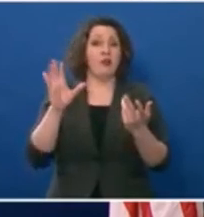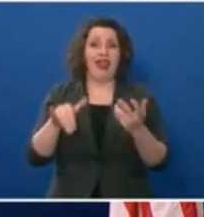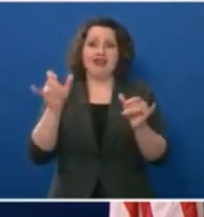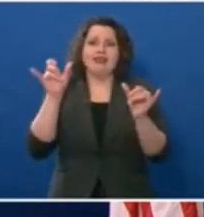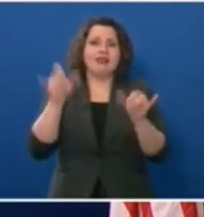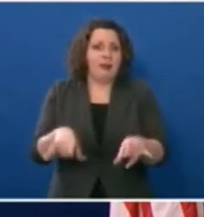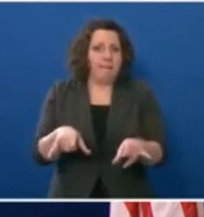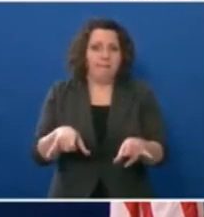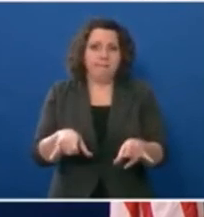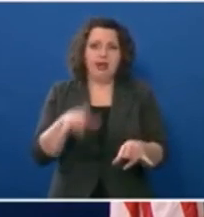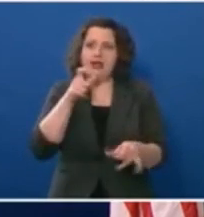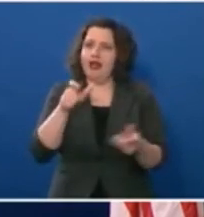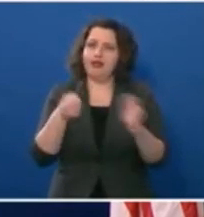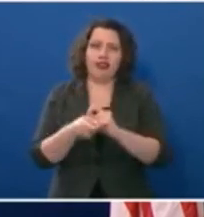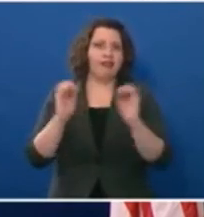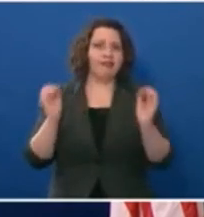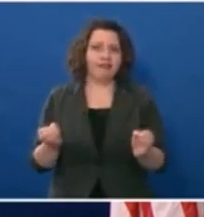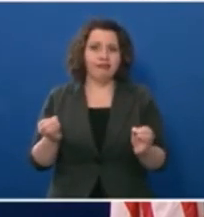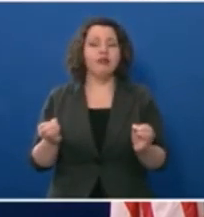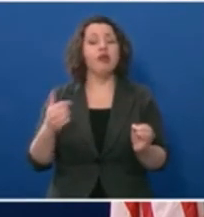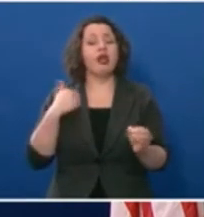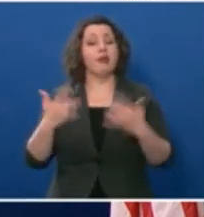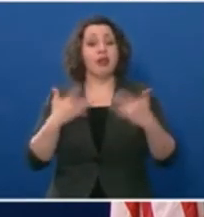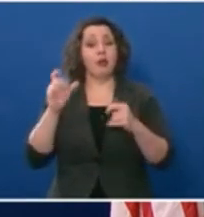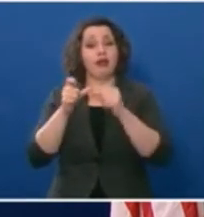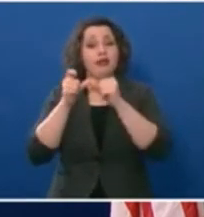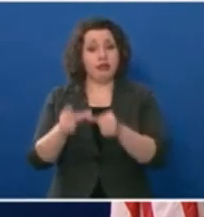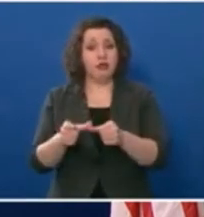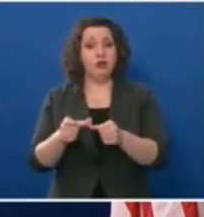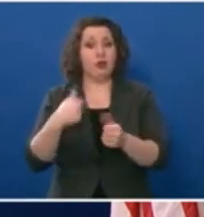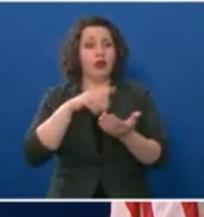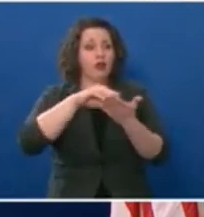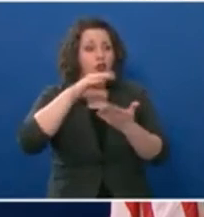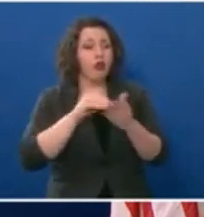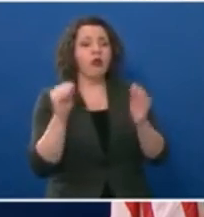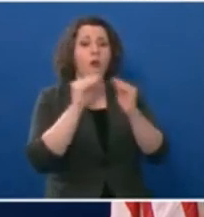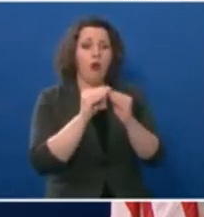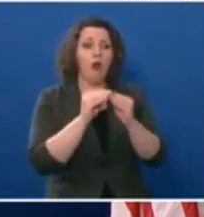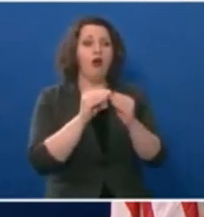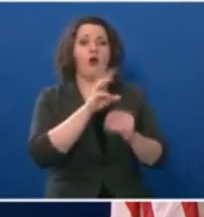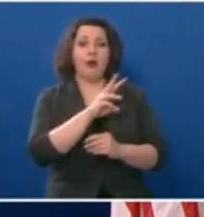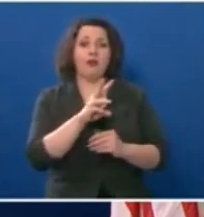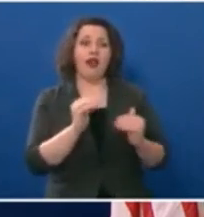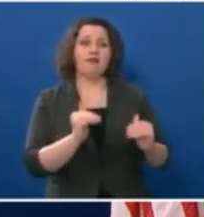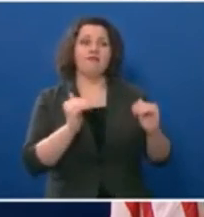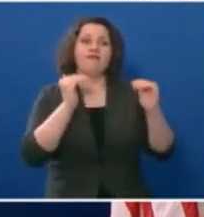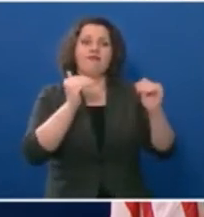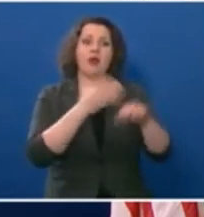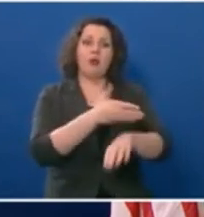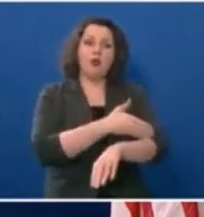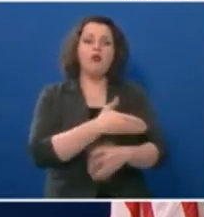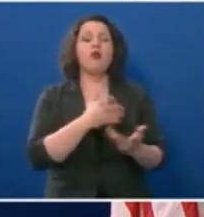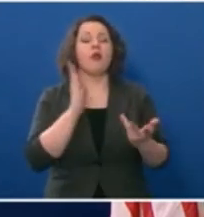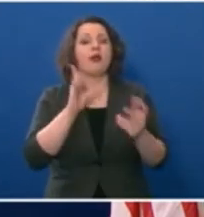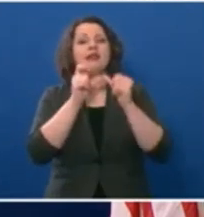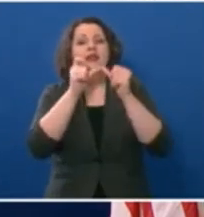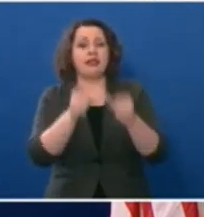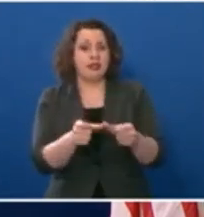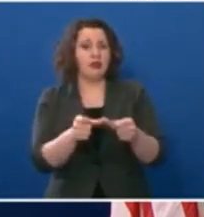And I'm excited. We are going to continue as we learn more and as we enhance the website. We are going to continue to